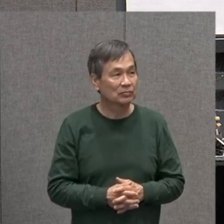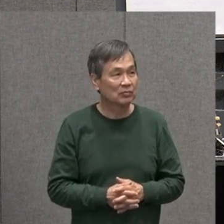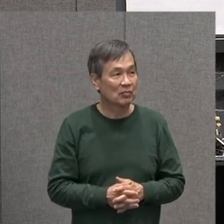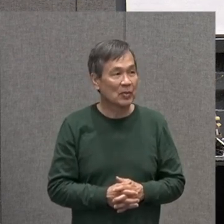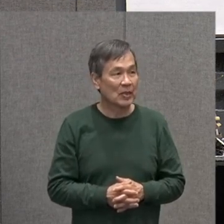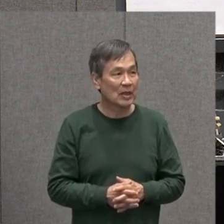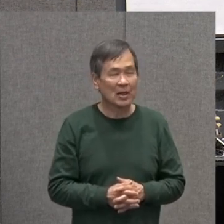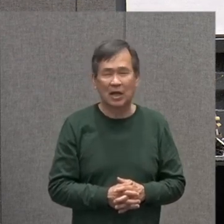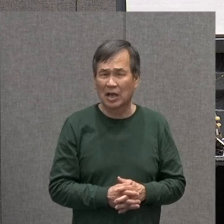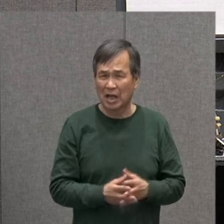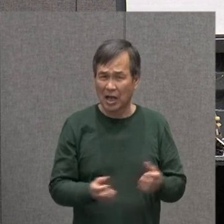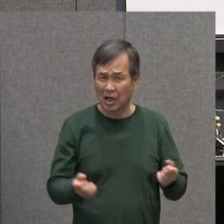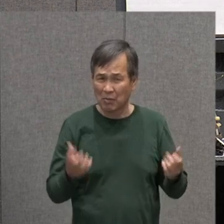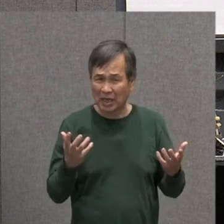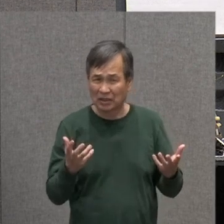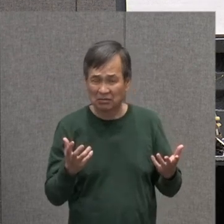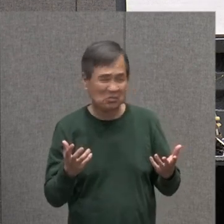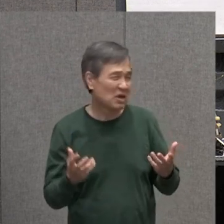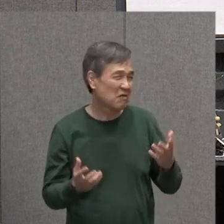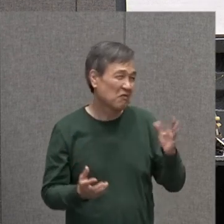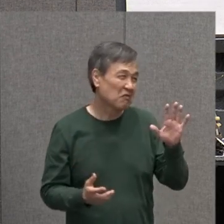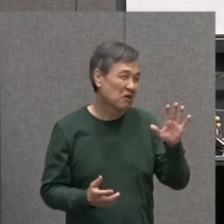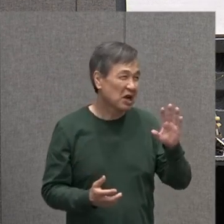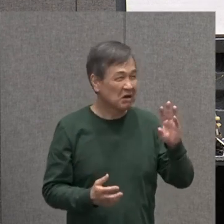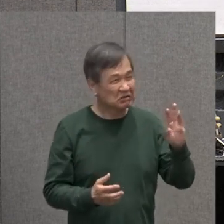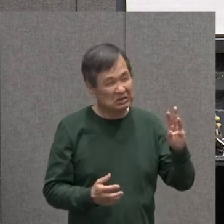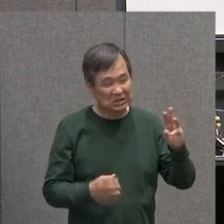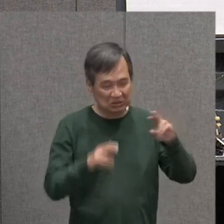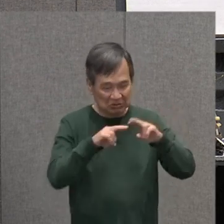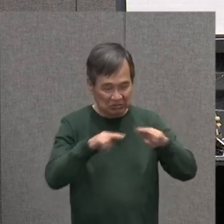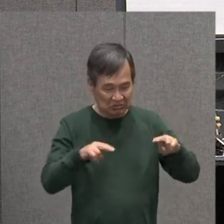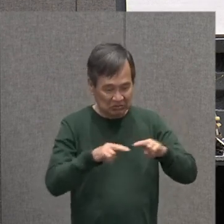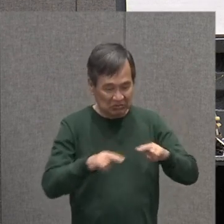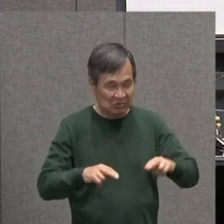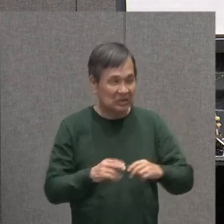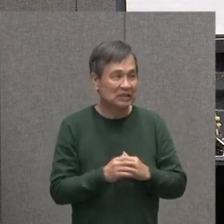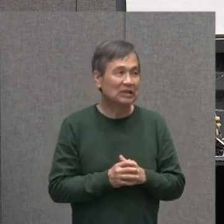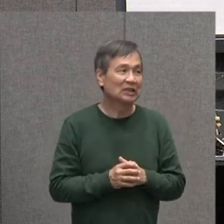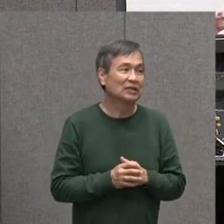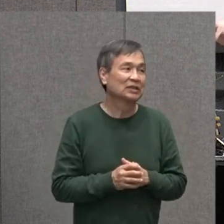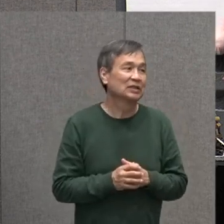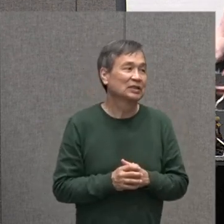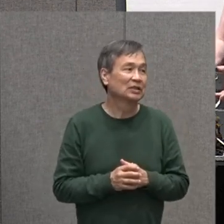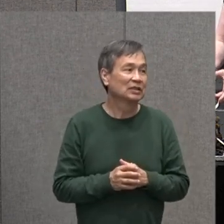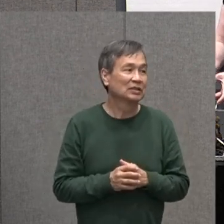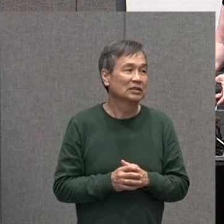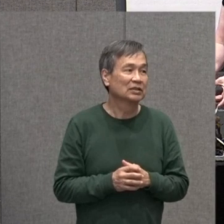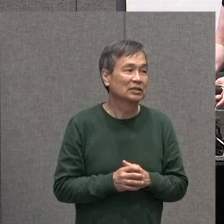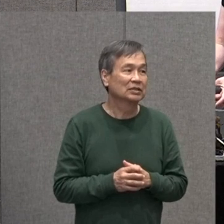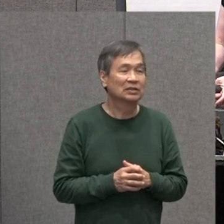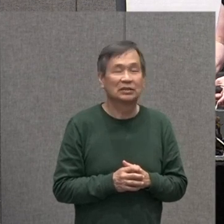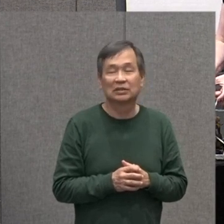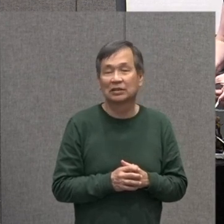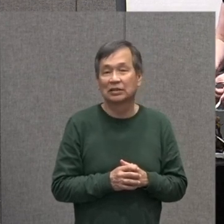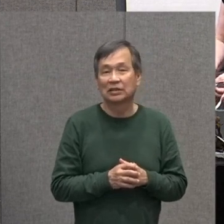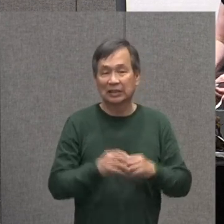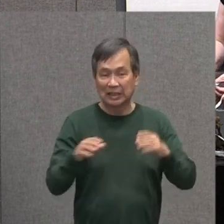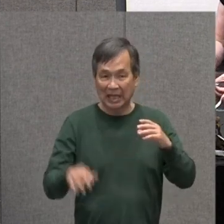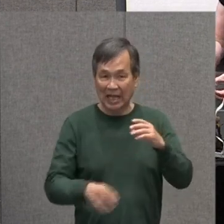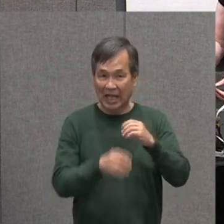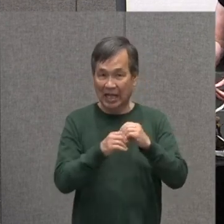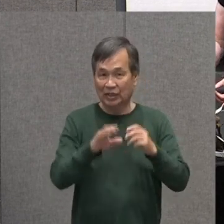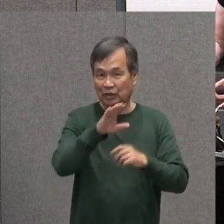about, 5 or 6. Okay. You can tear masking tapes into strips and add it to your hat